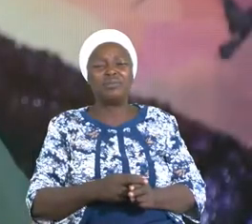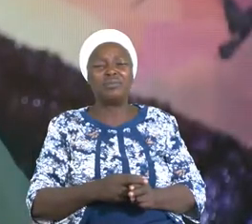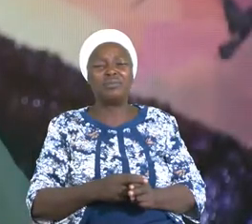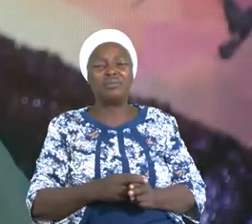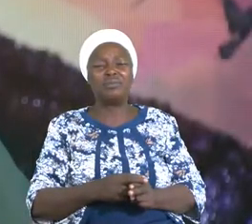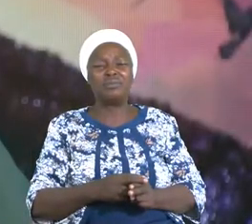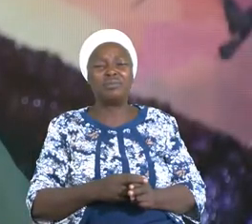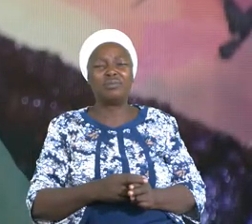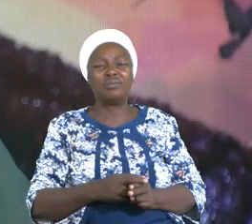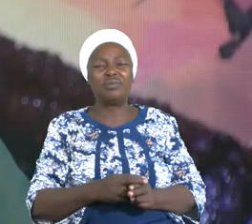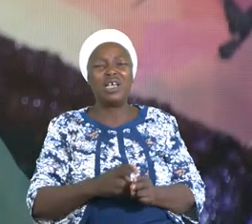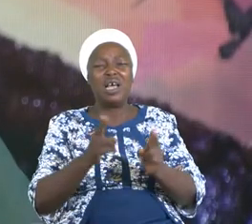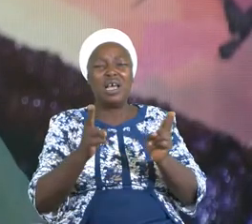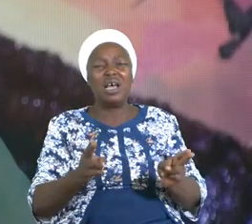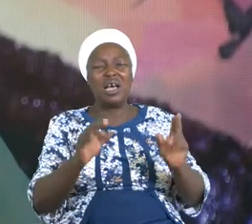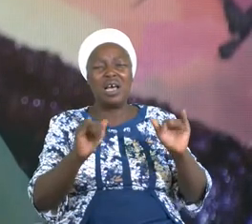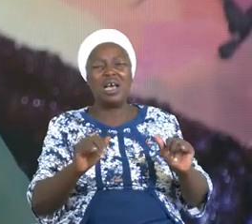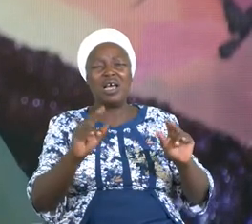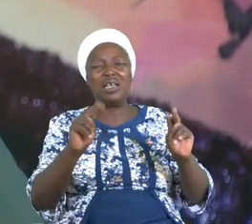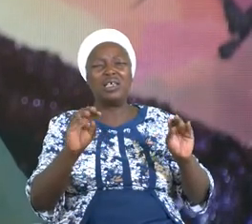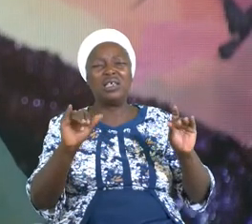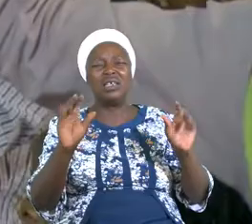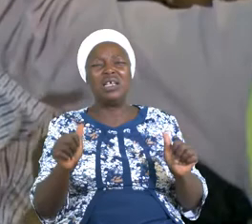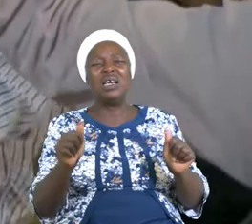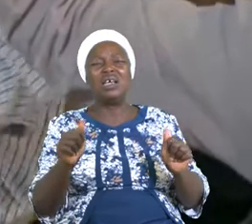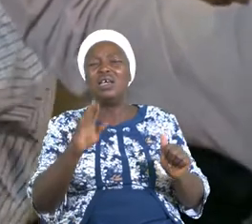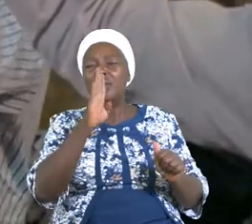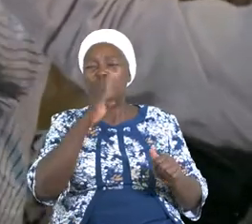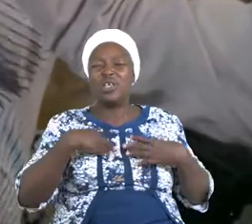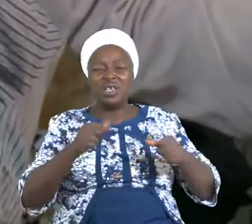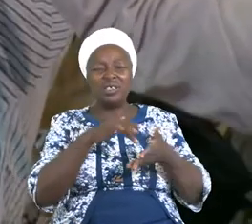And here, be healed in Jesus' name.